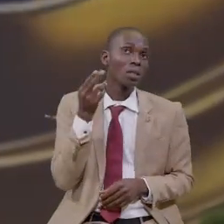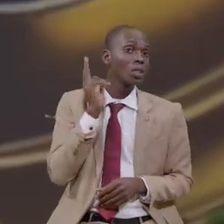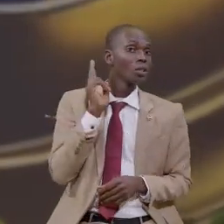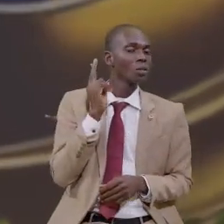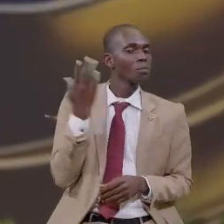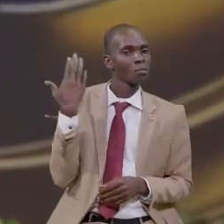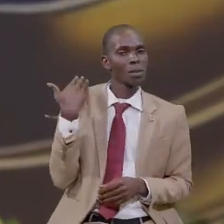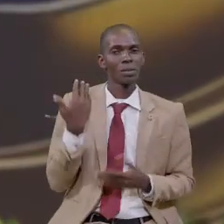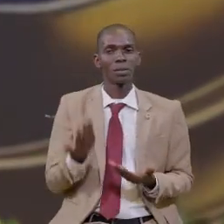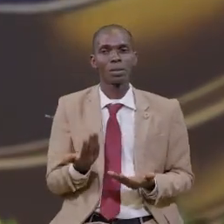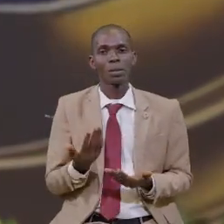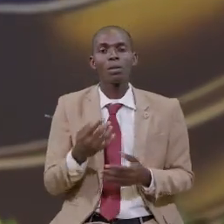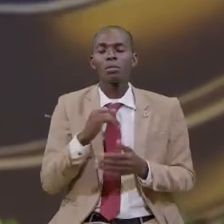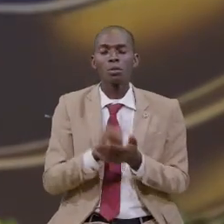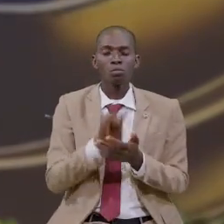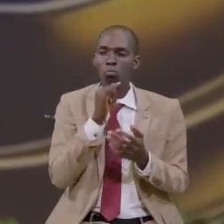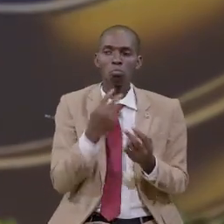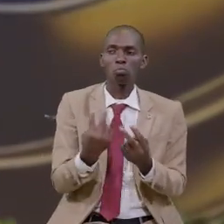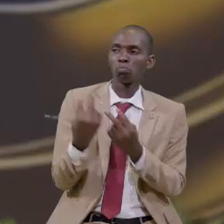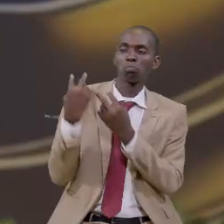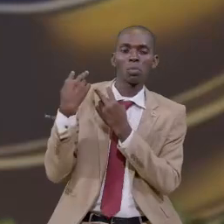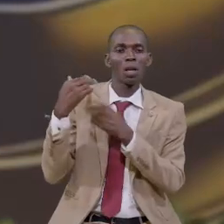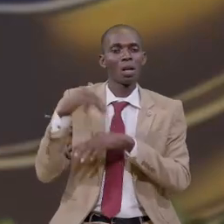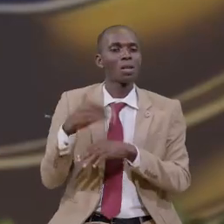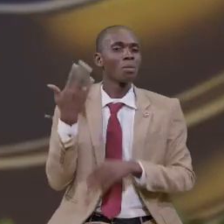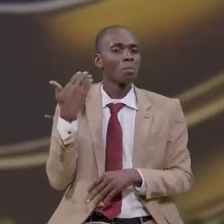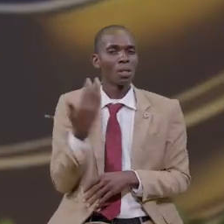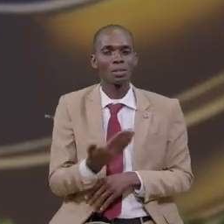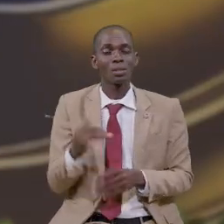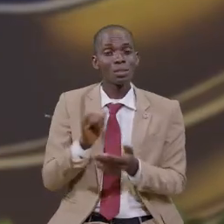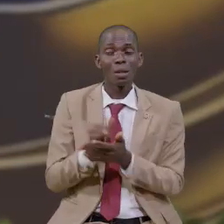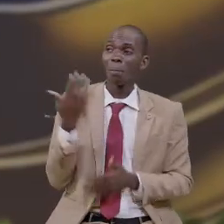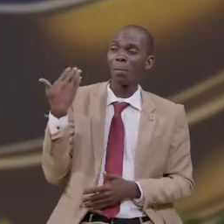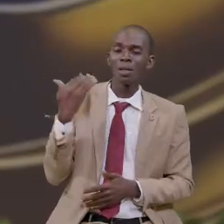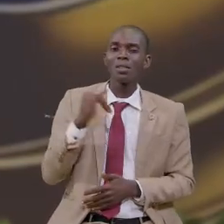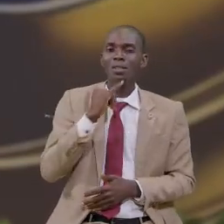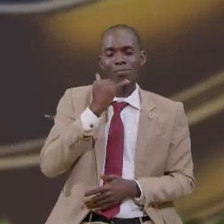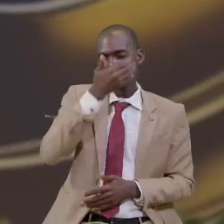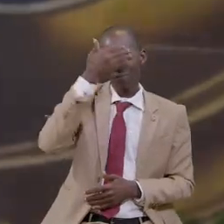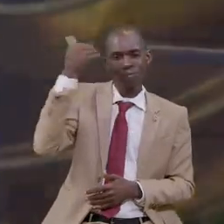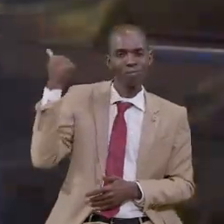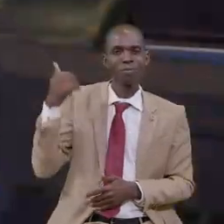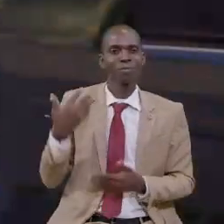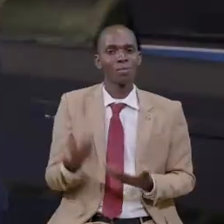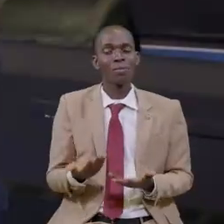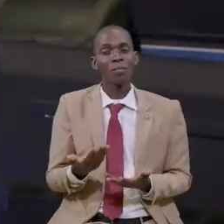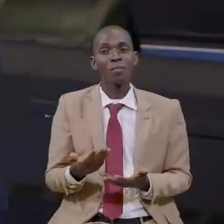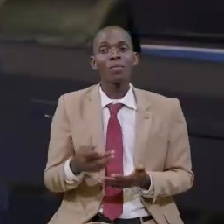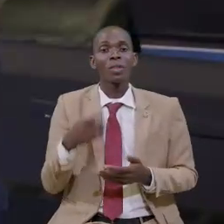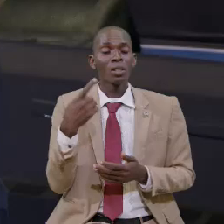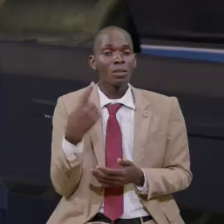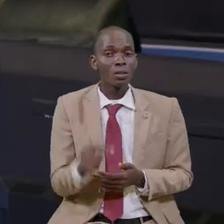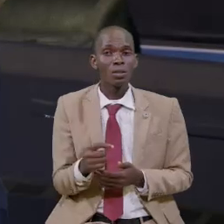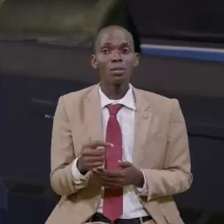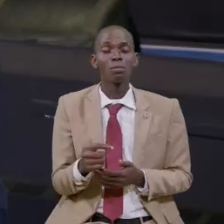I'm not looking at that. That is gone. On record, the good things, that is